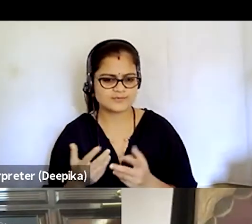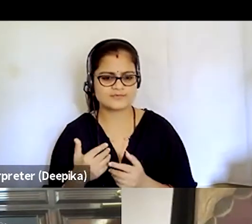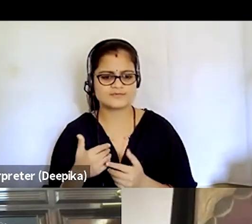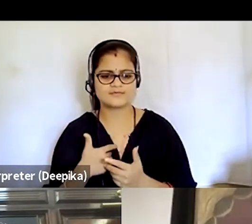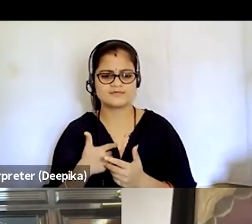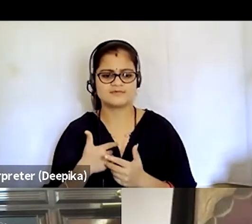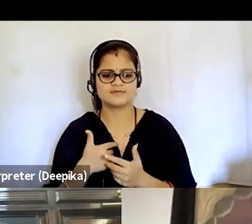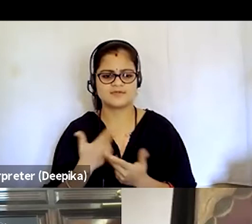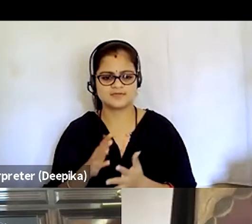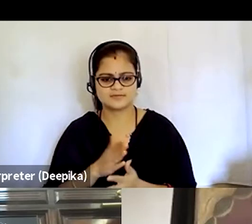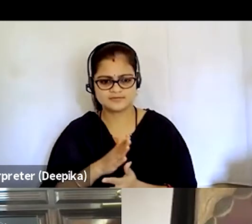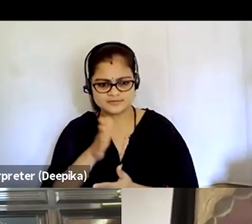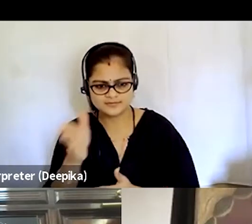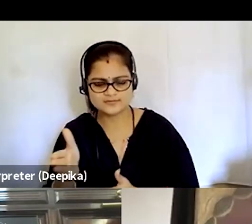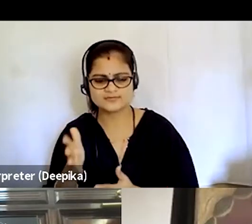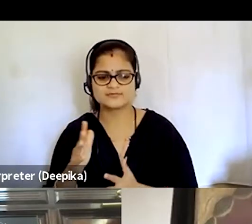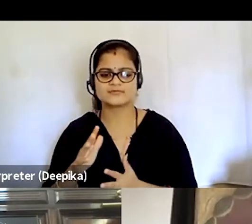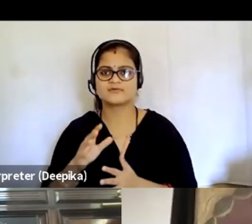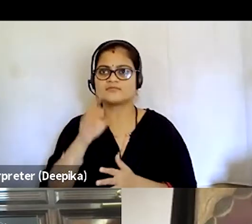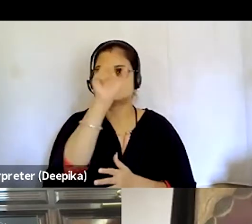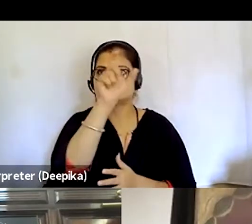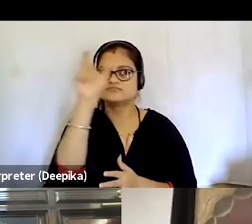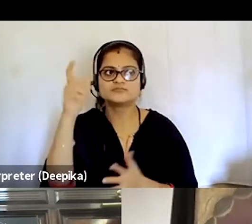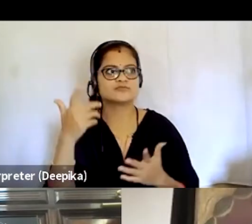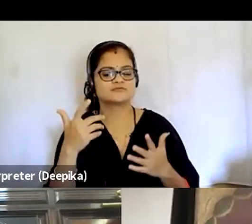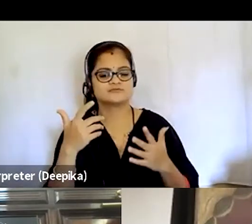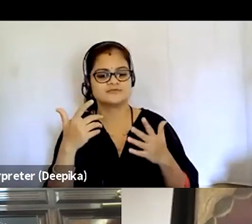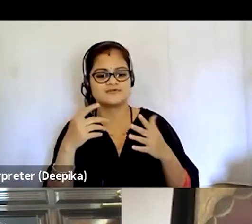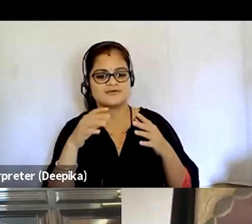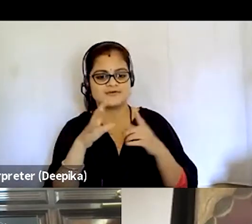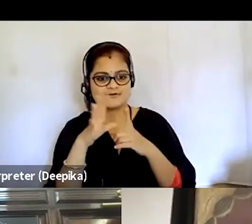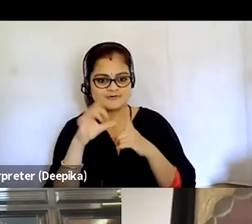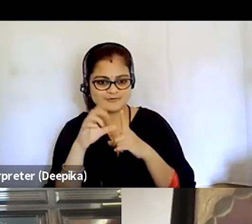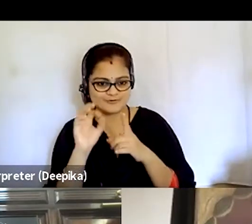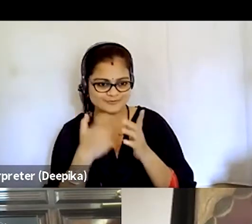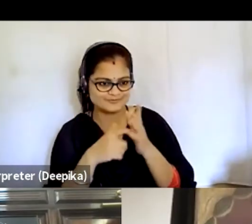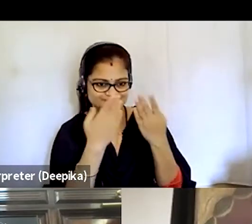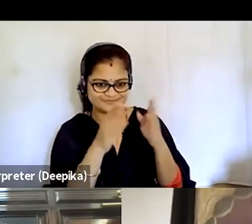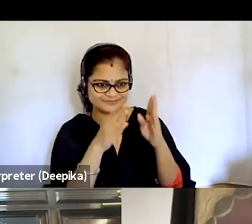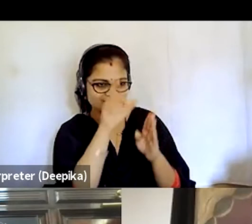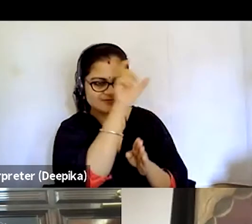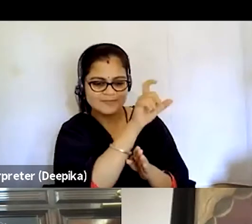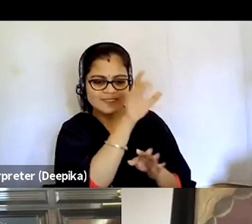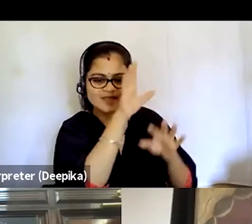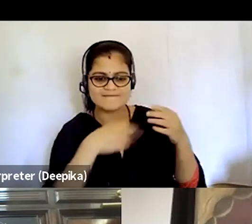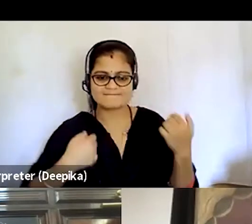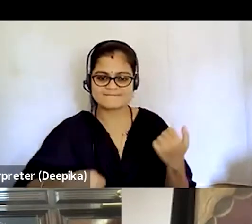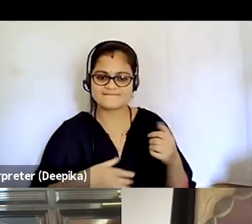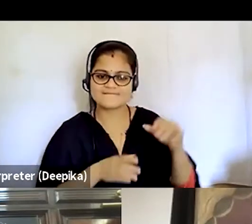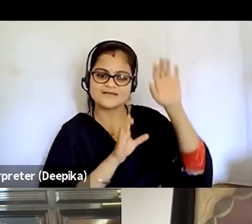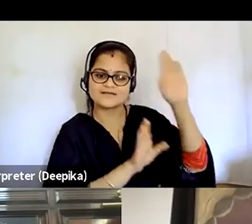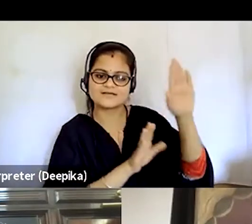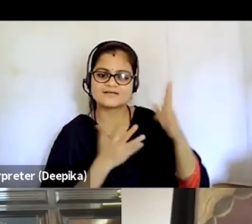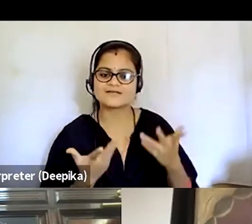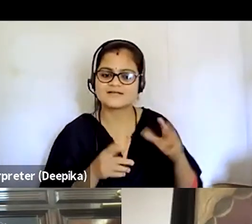went to, all these tags would be hanging on their door or wherever. And I said, why not ask these artists to give